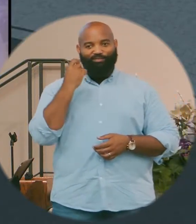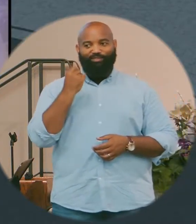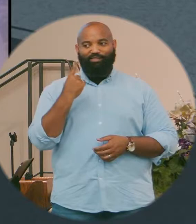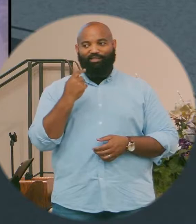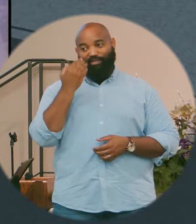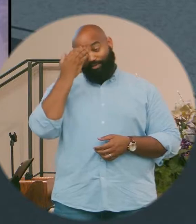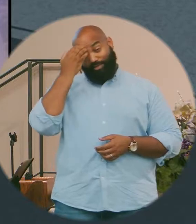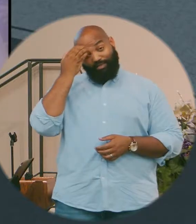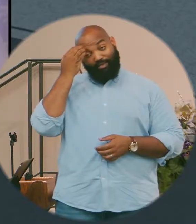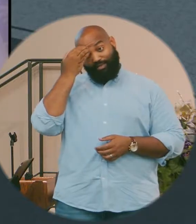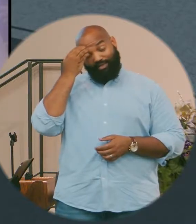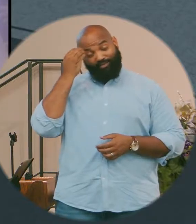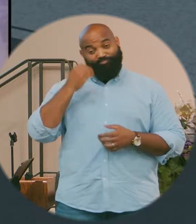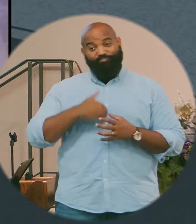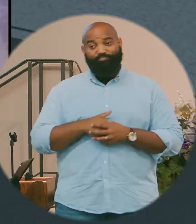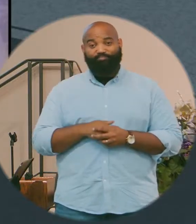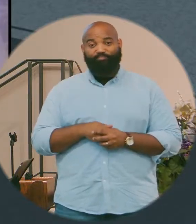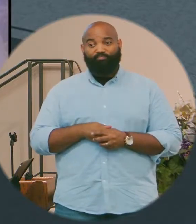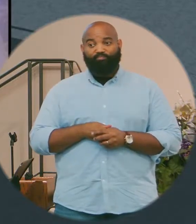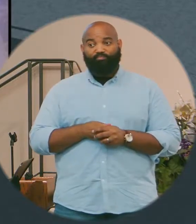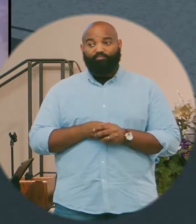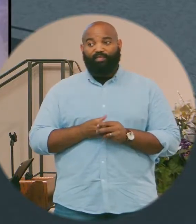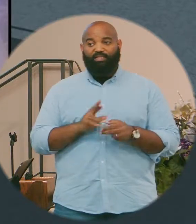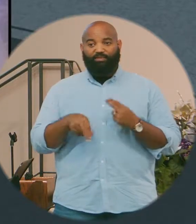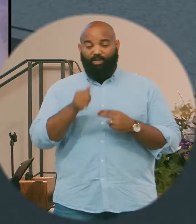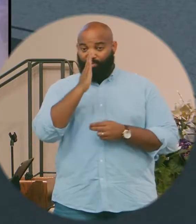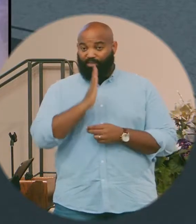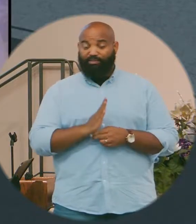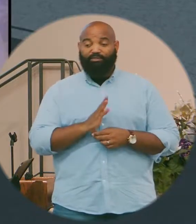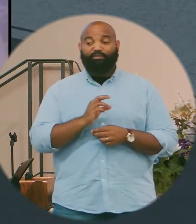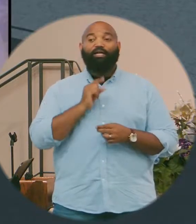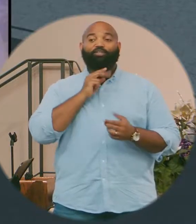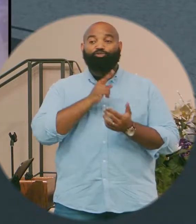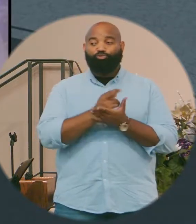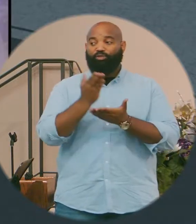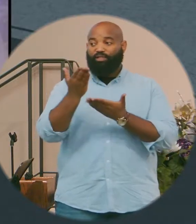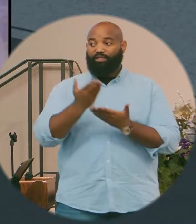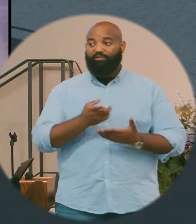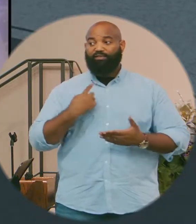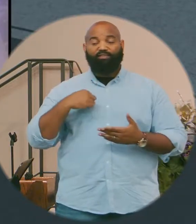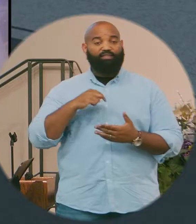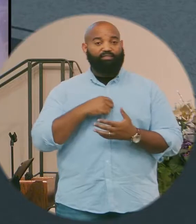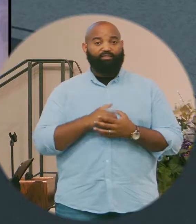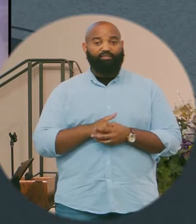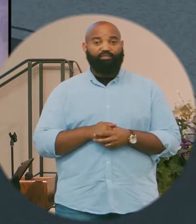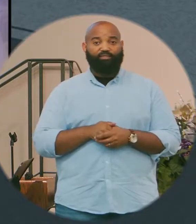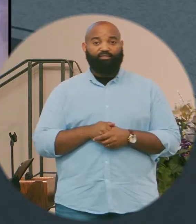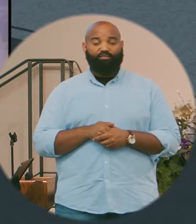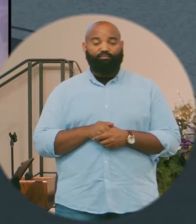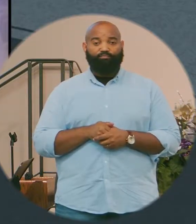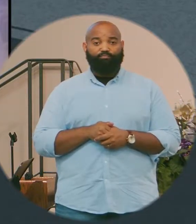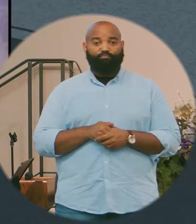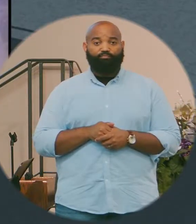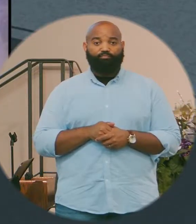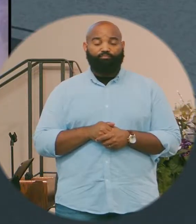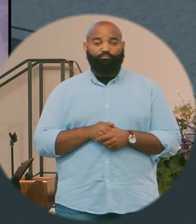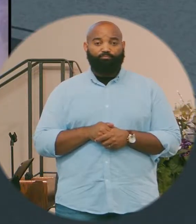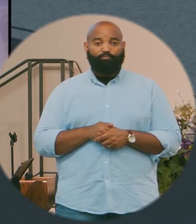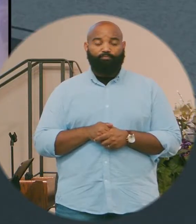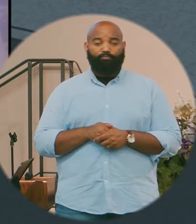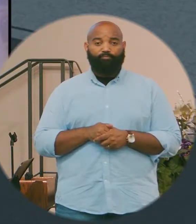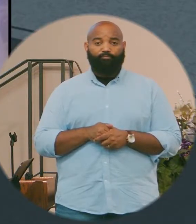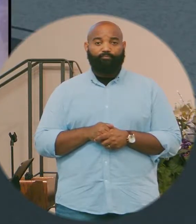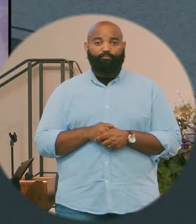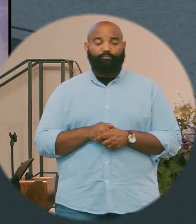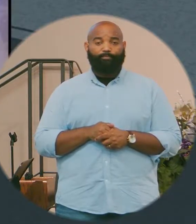removes opinion and is based on God's word. You know if it's a true accountability,